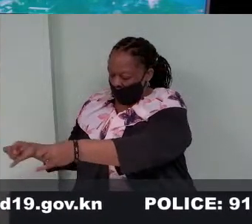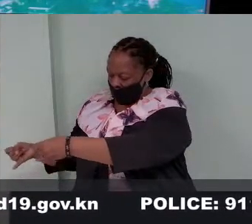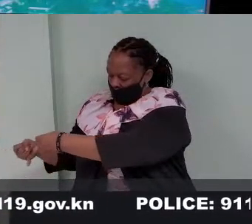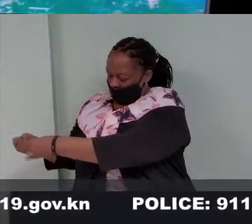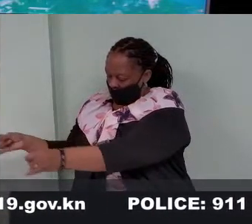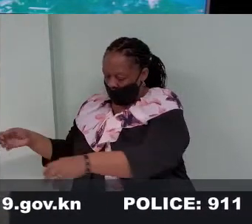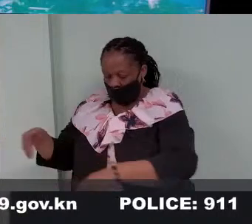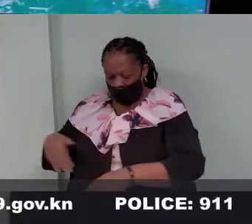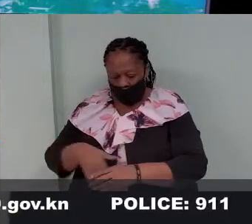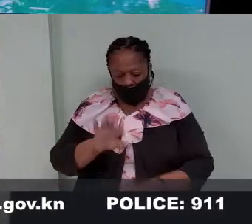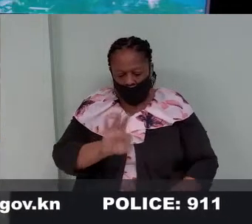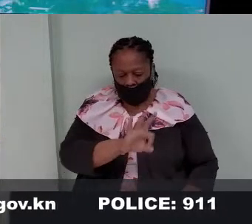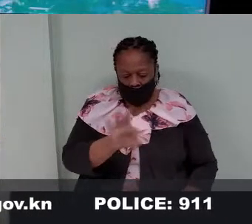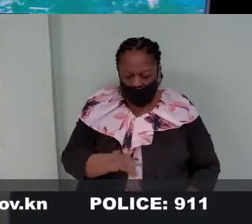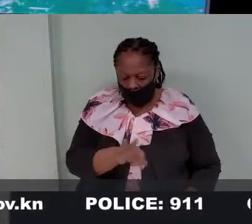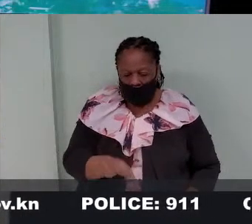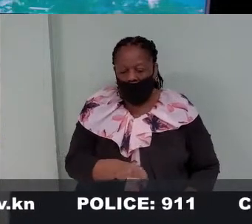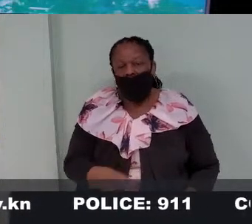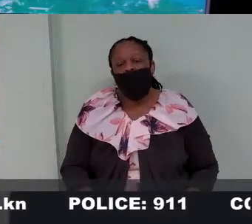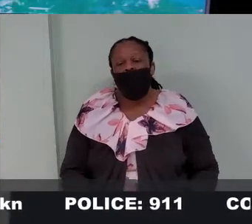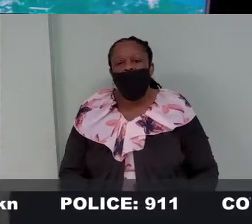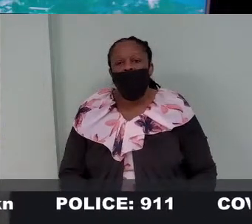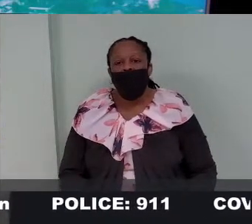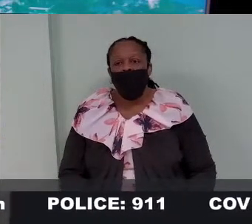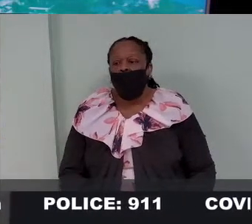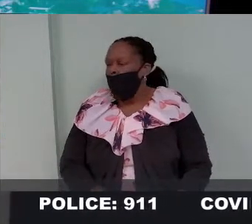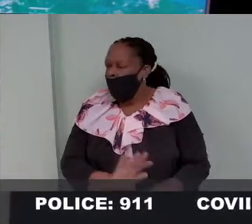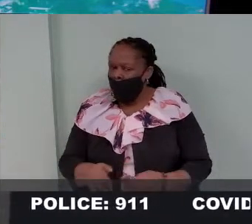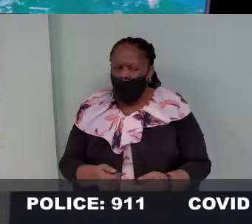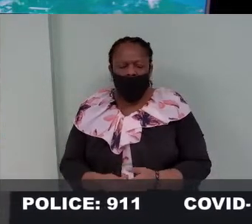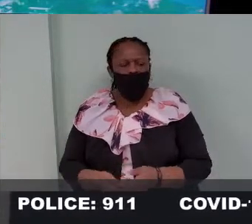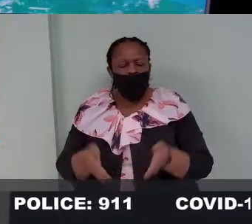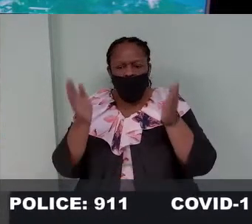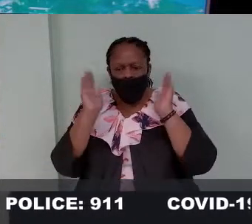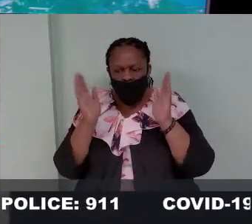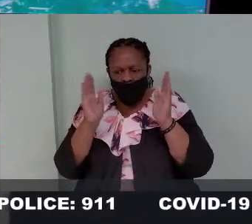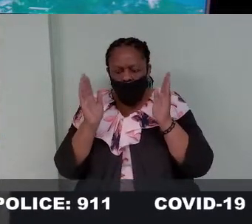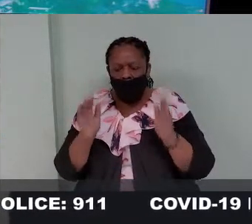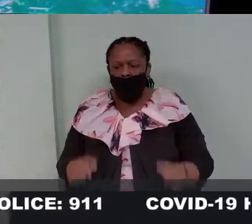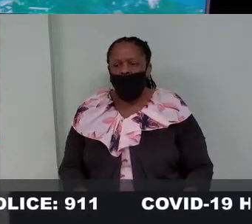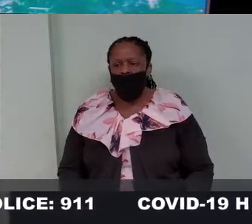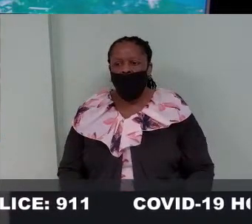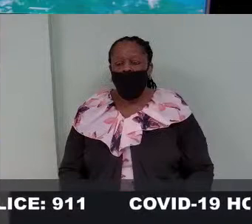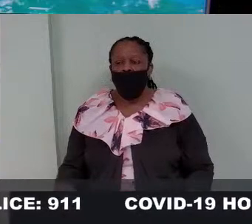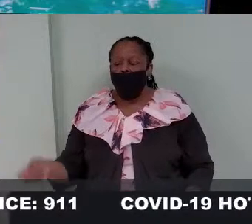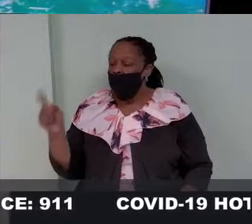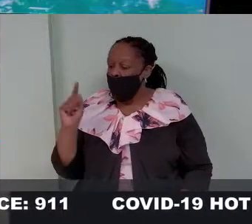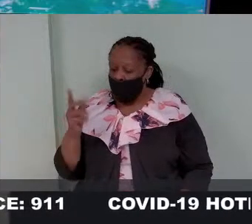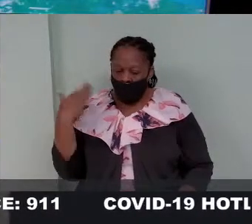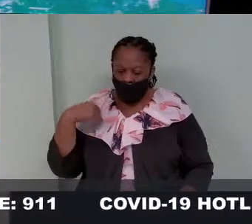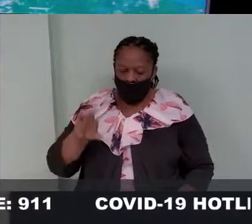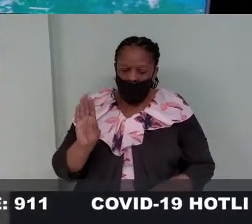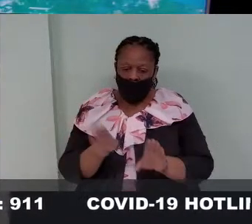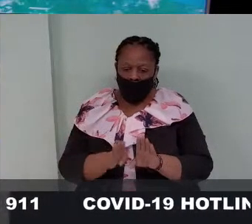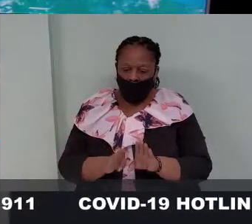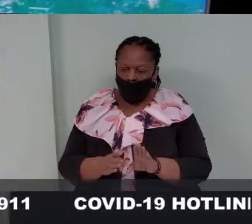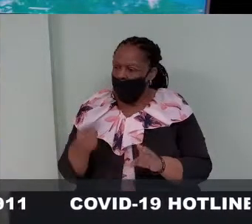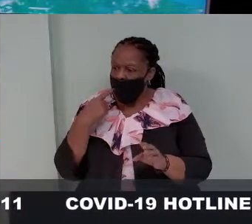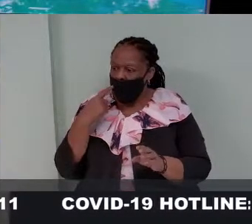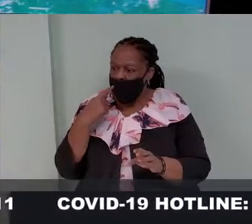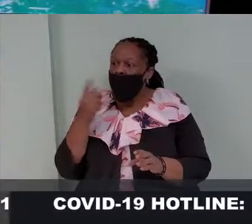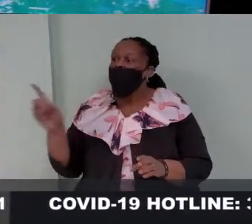you indicate to the general public, in particular your customers, what is required for you to access your